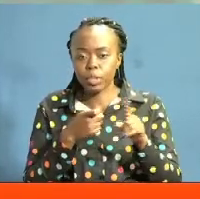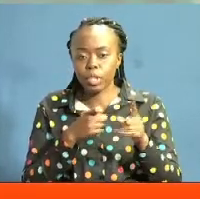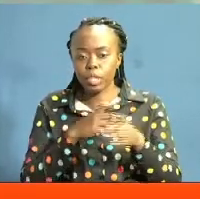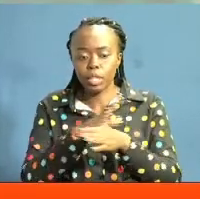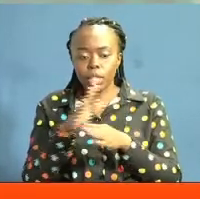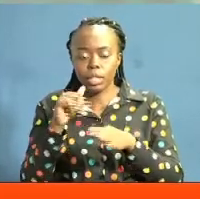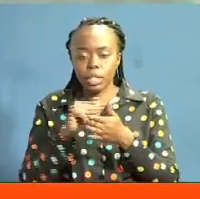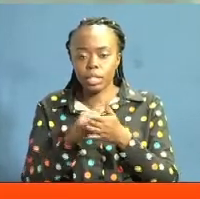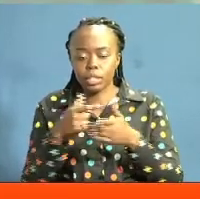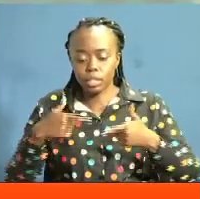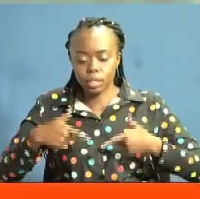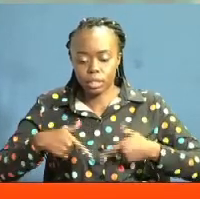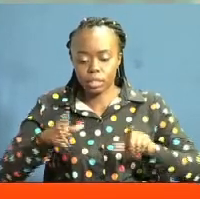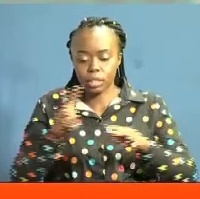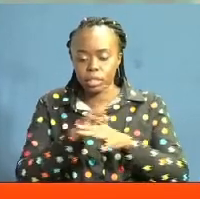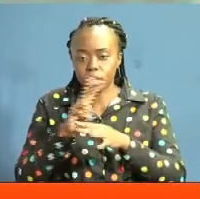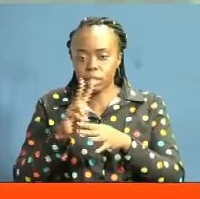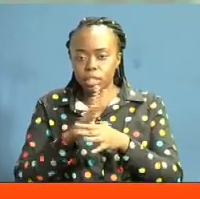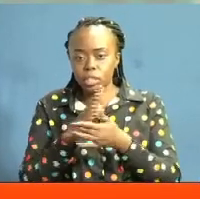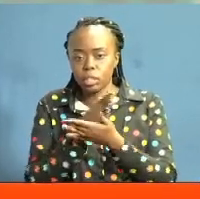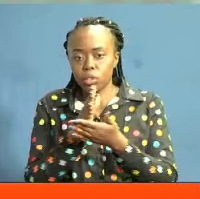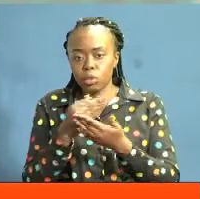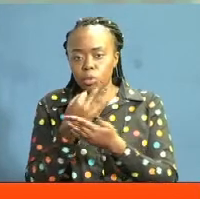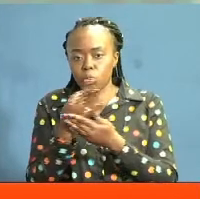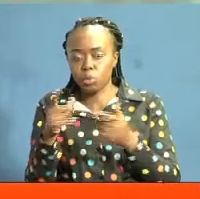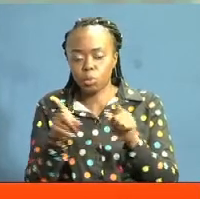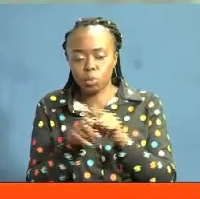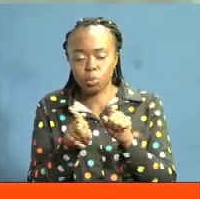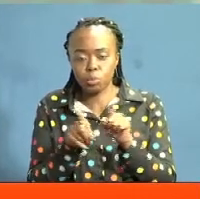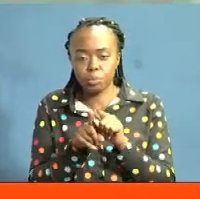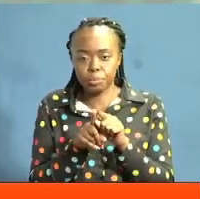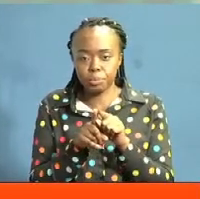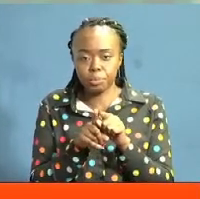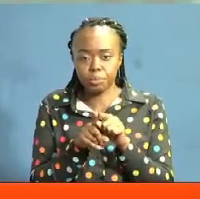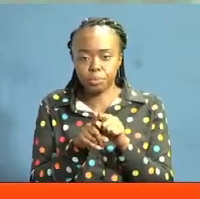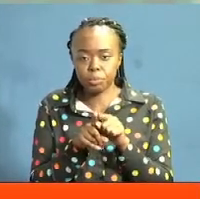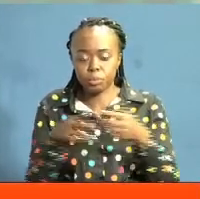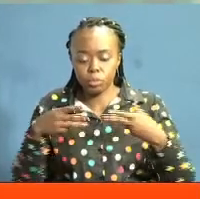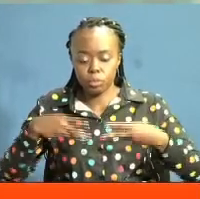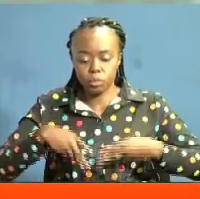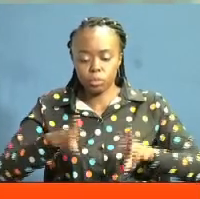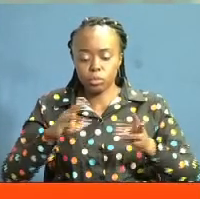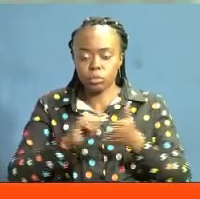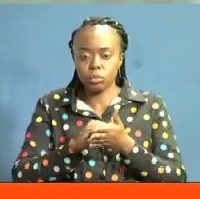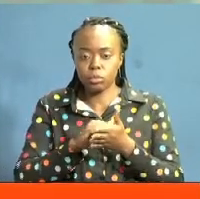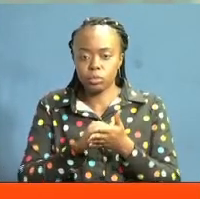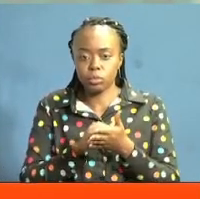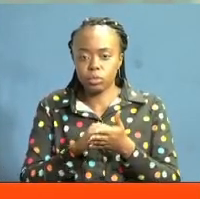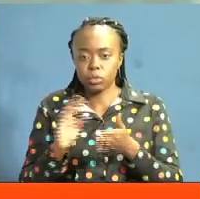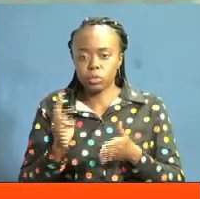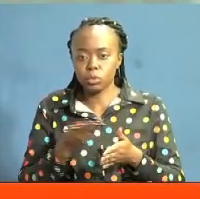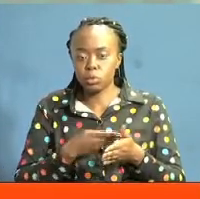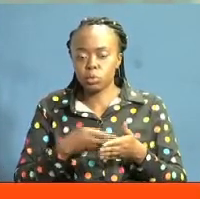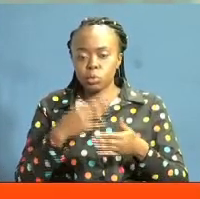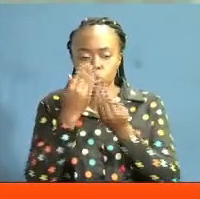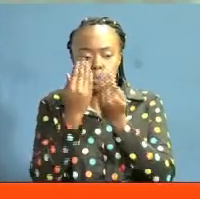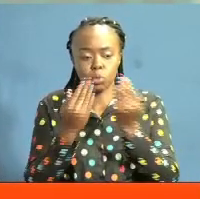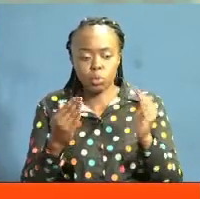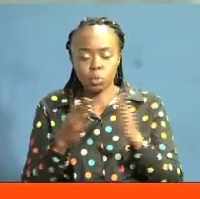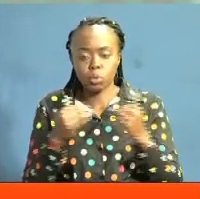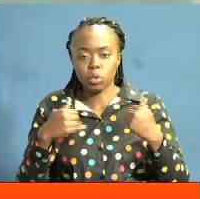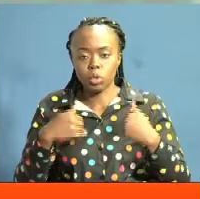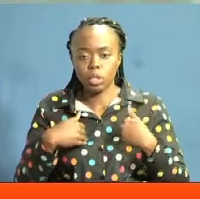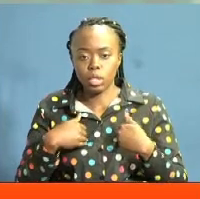on that, let's look at what are some of the effects or some of the ways that we can, a child can manifest that